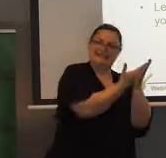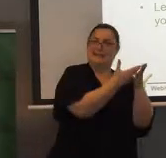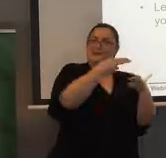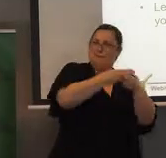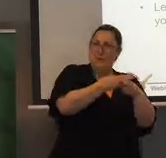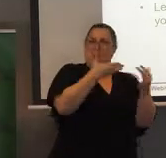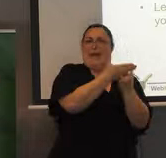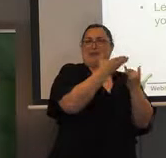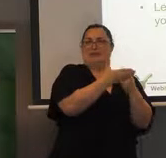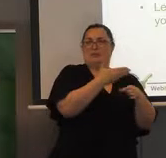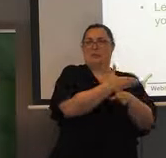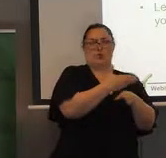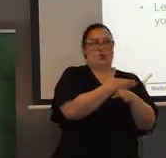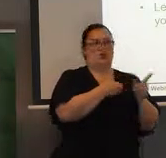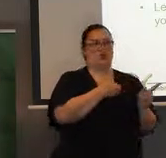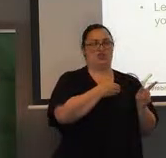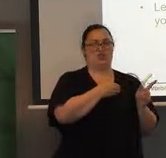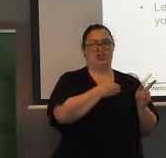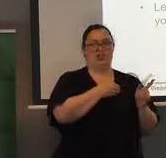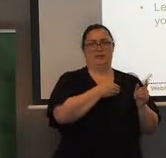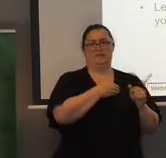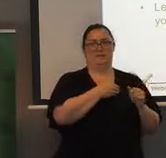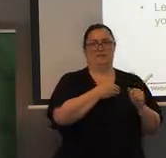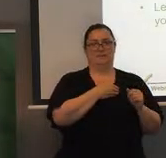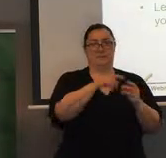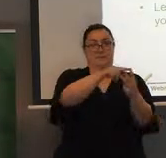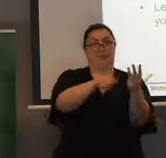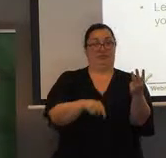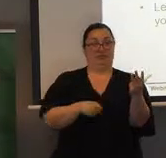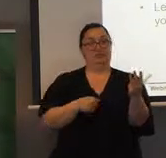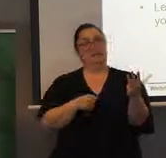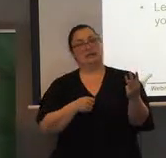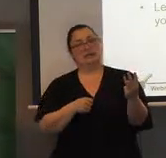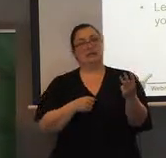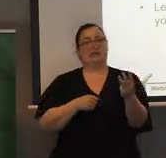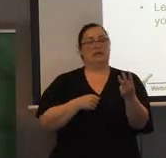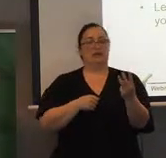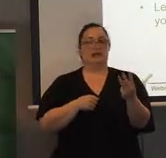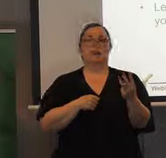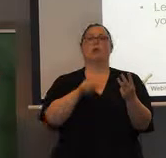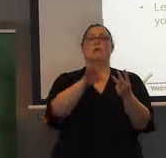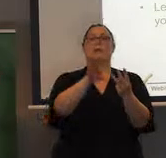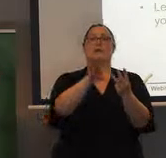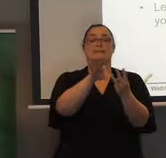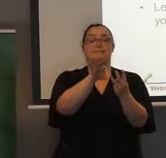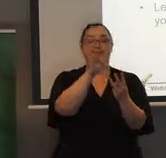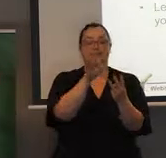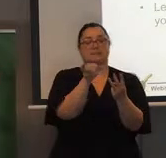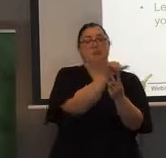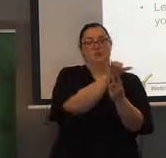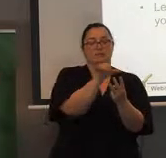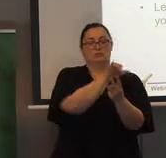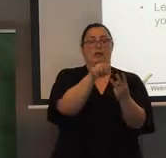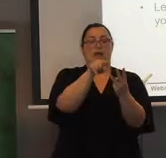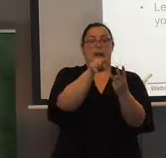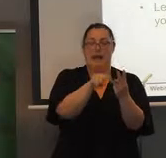tender for work that was accessible. We ended up choosing an organization that looked like it would be the best to work with, that